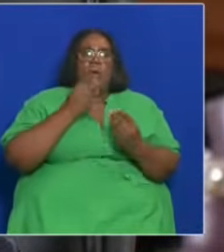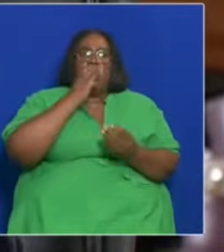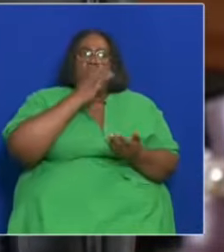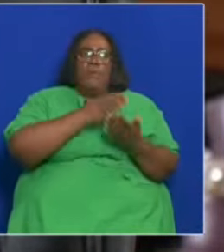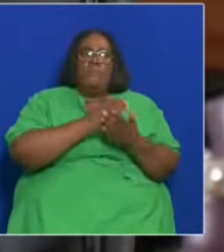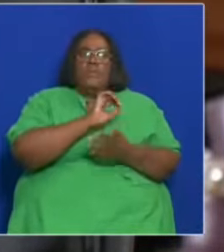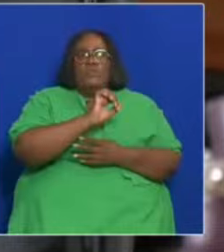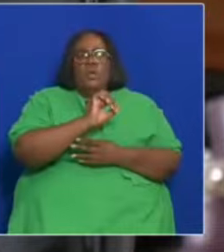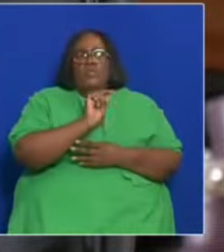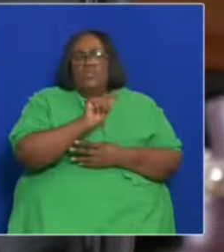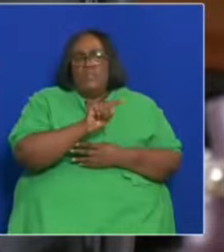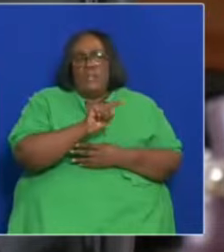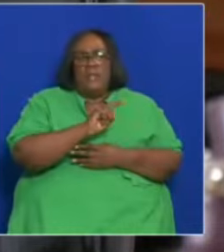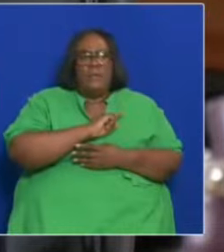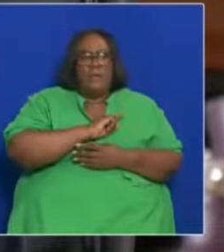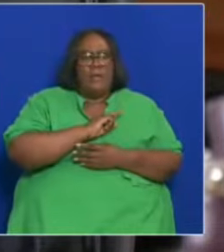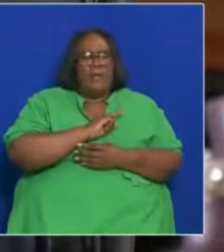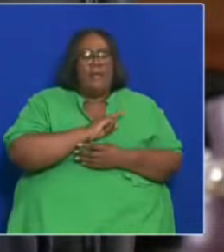either that